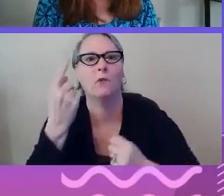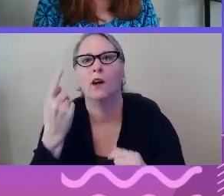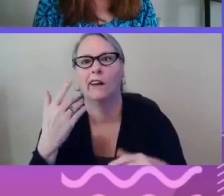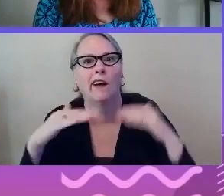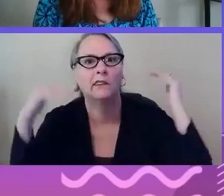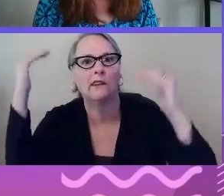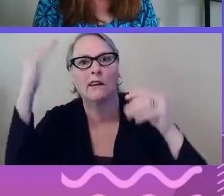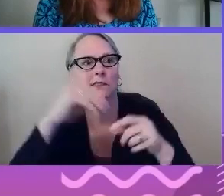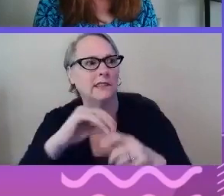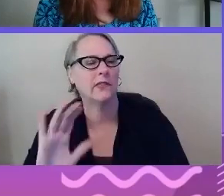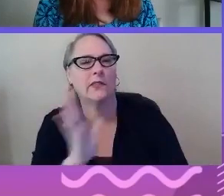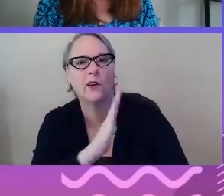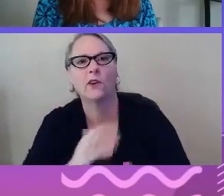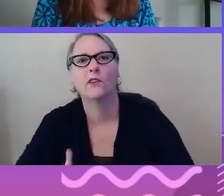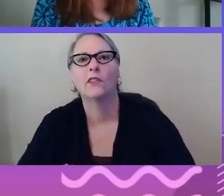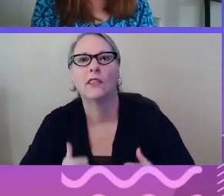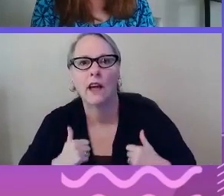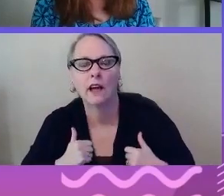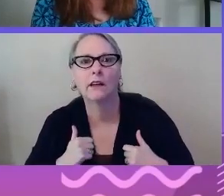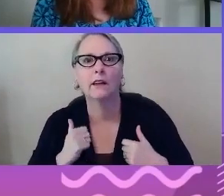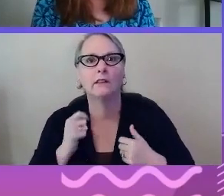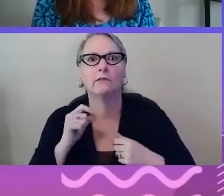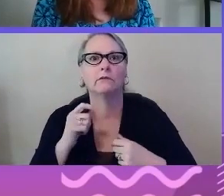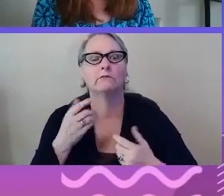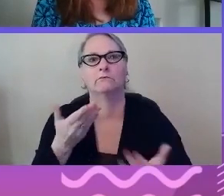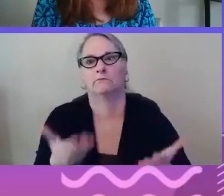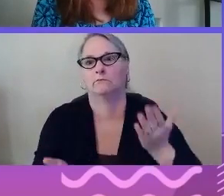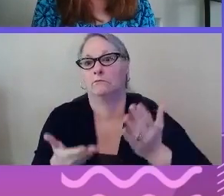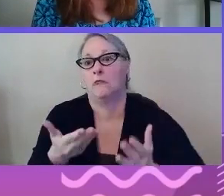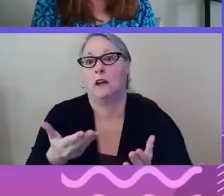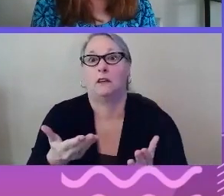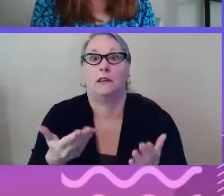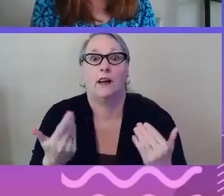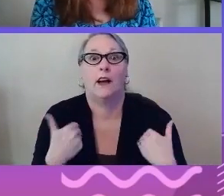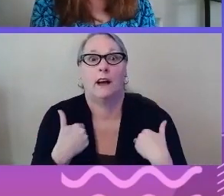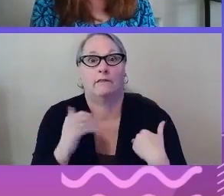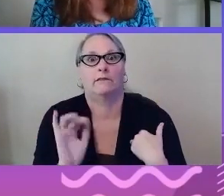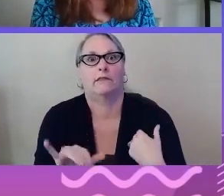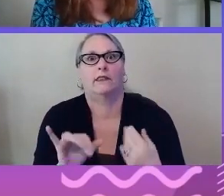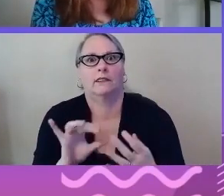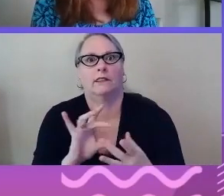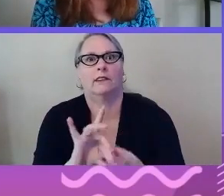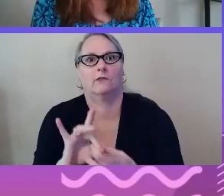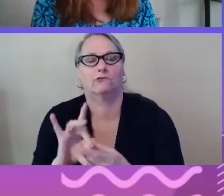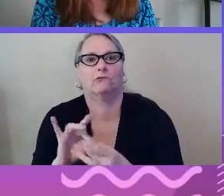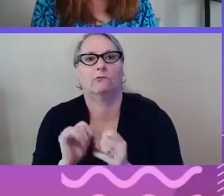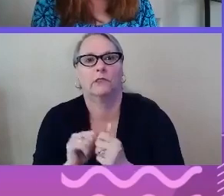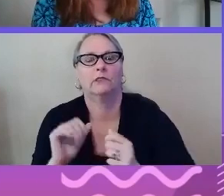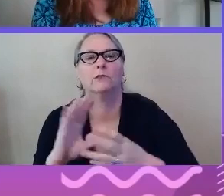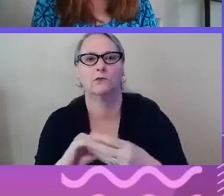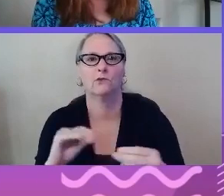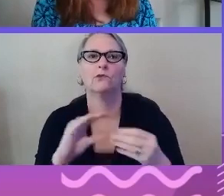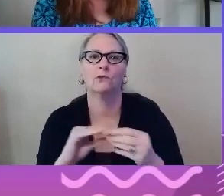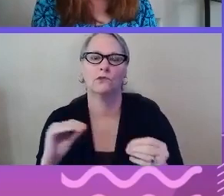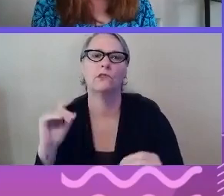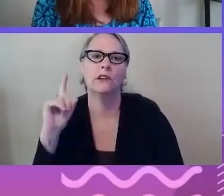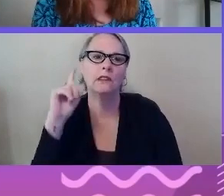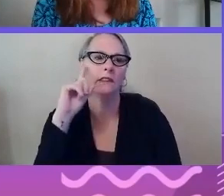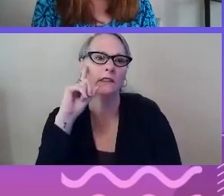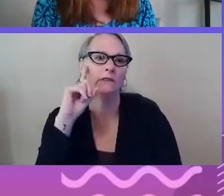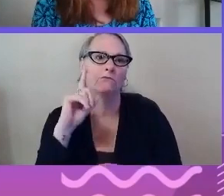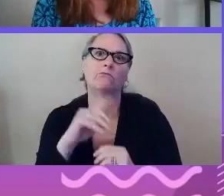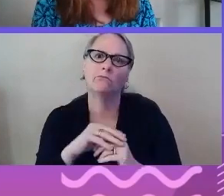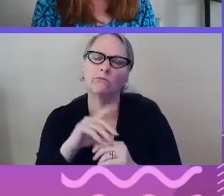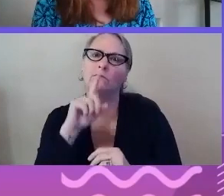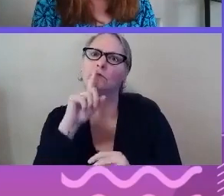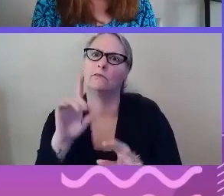in the children's lives that might, have those connections with the story. And I think that's it's a really